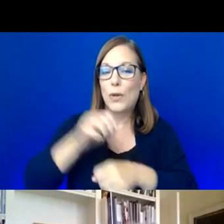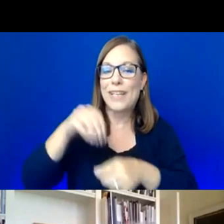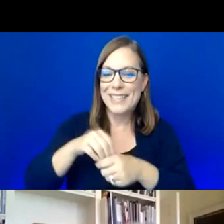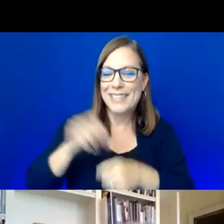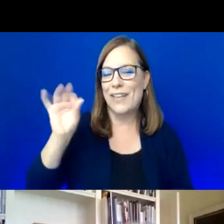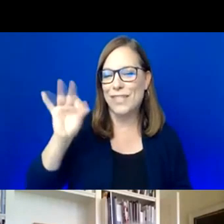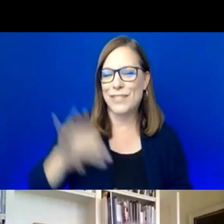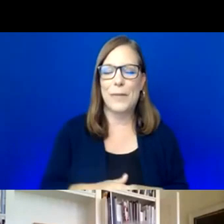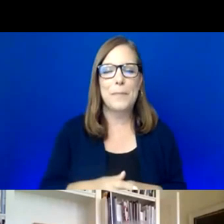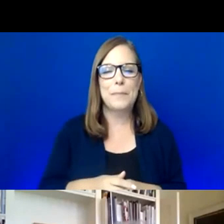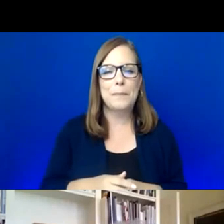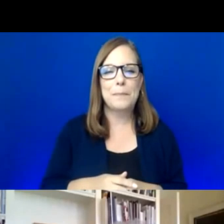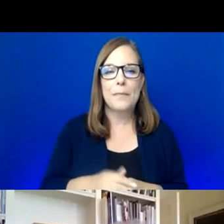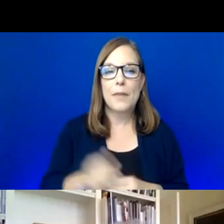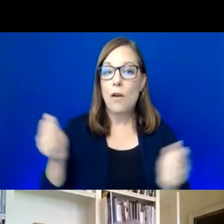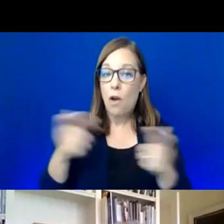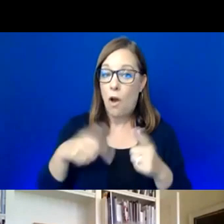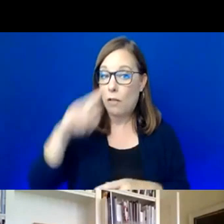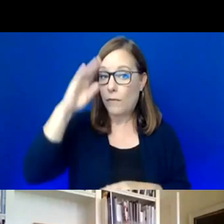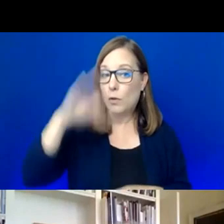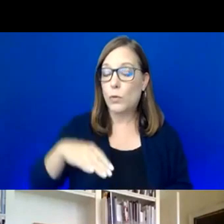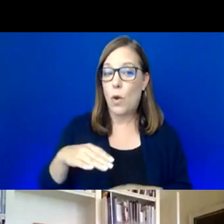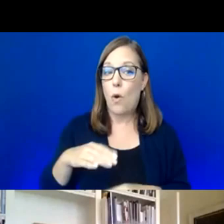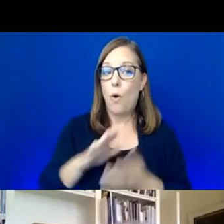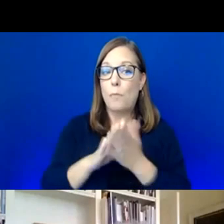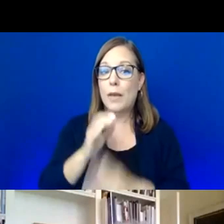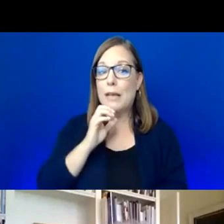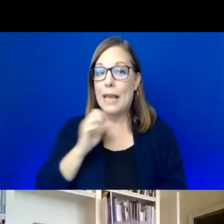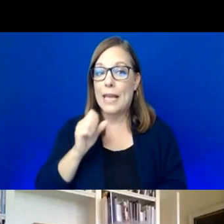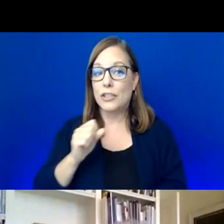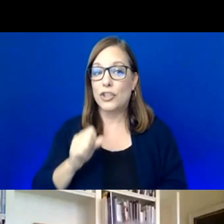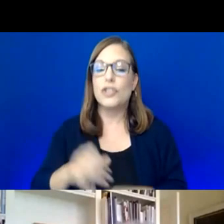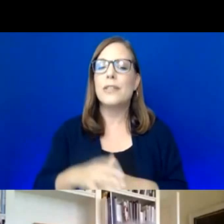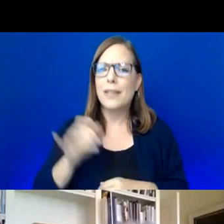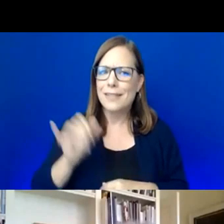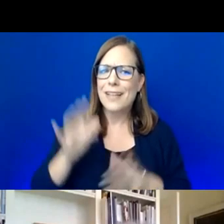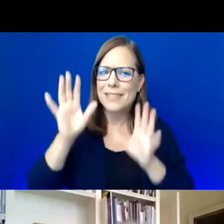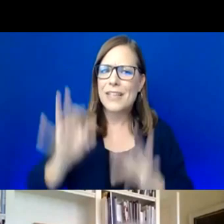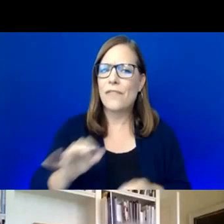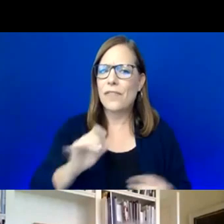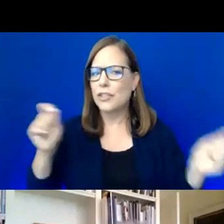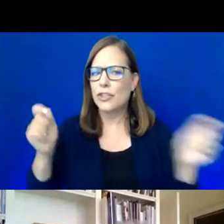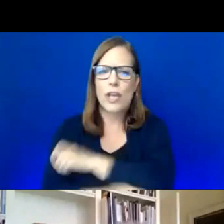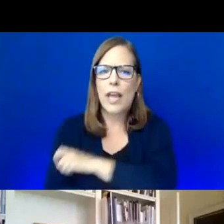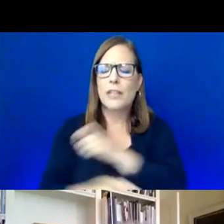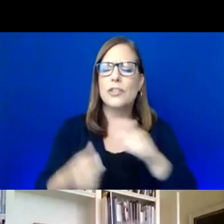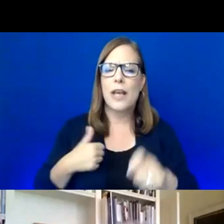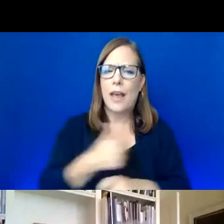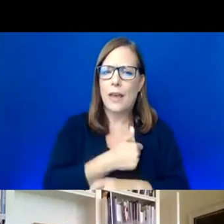please. So as you all know, aging is definitely changing, and we're getting more and more